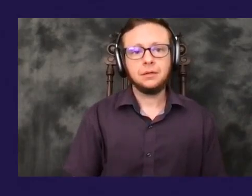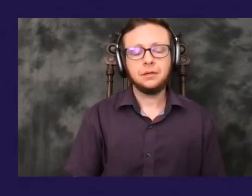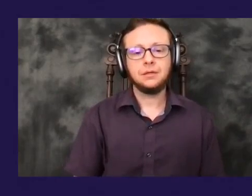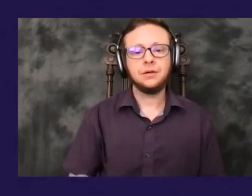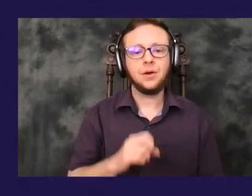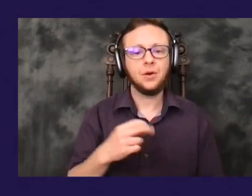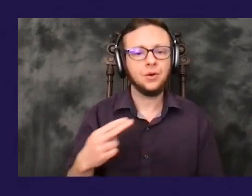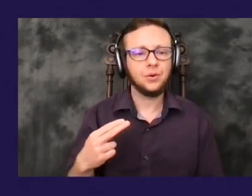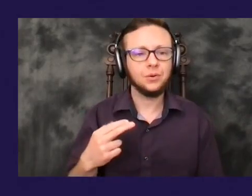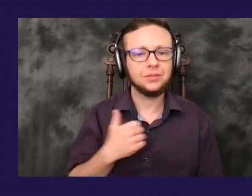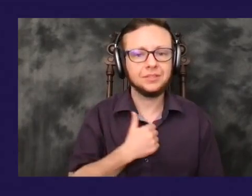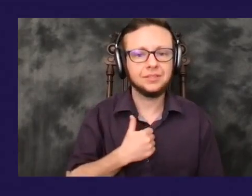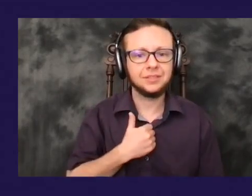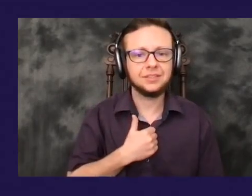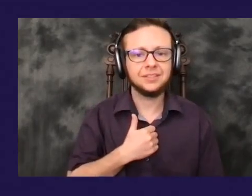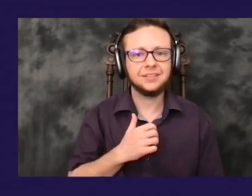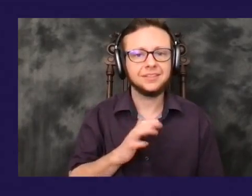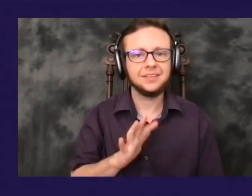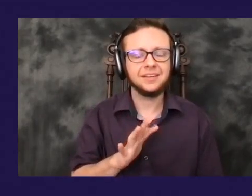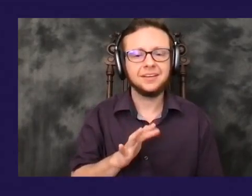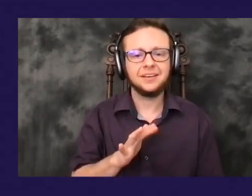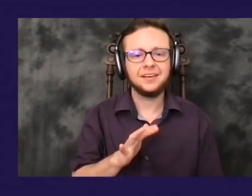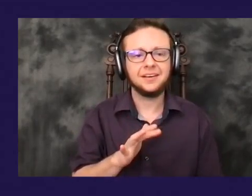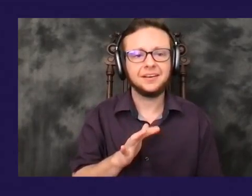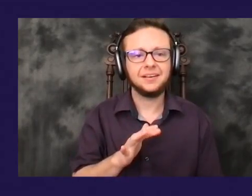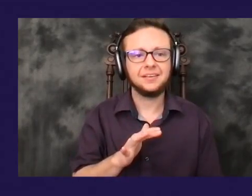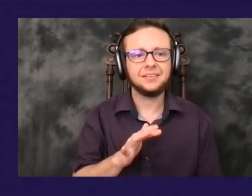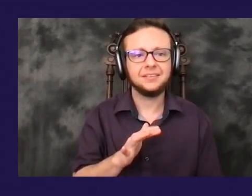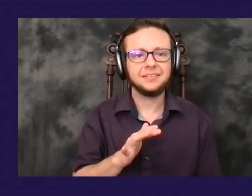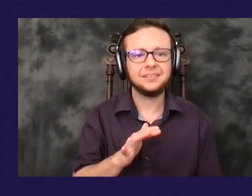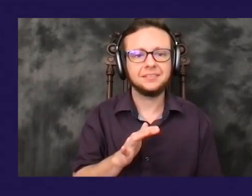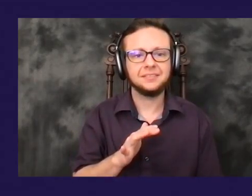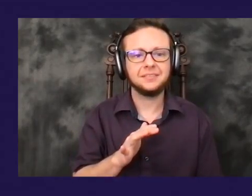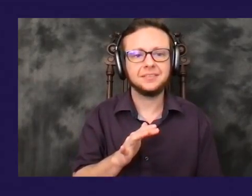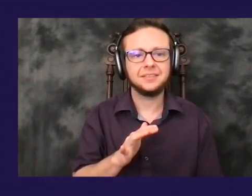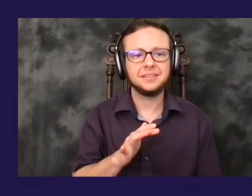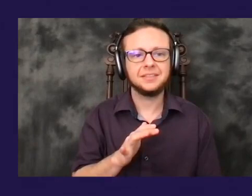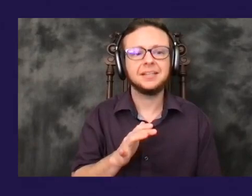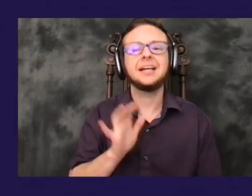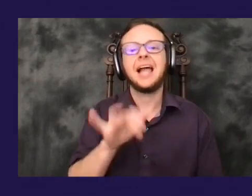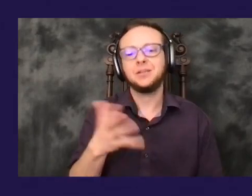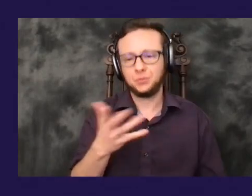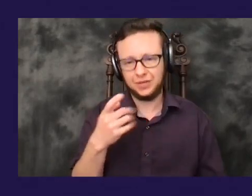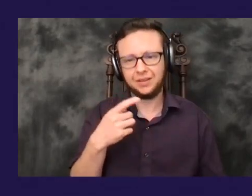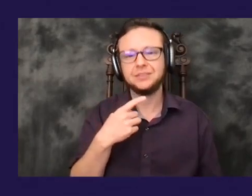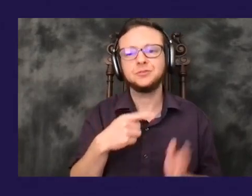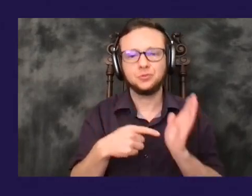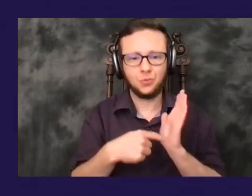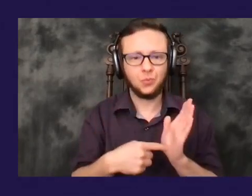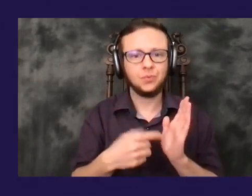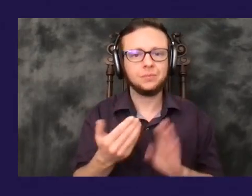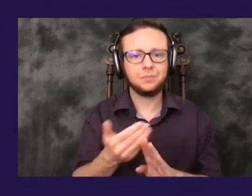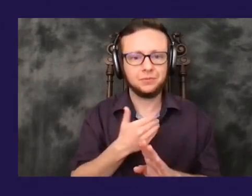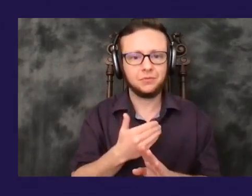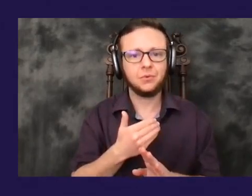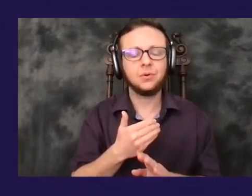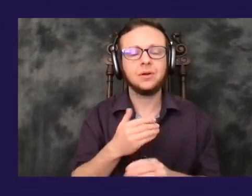Sorry. This was what I was showing before about